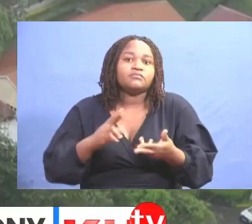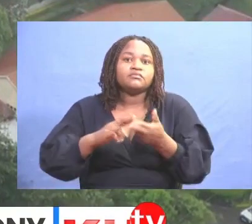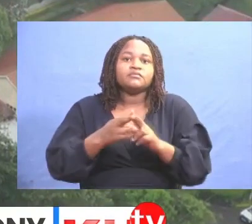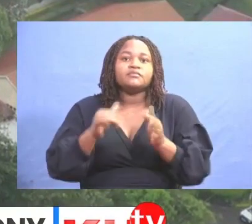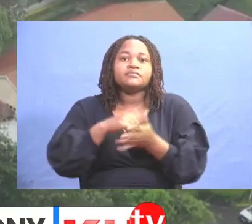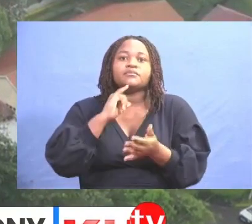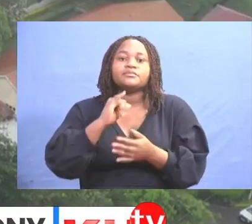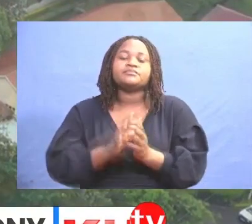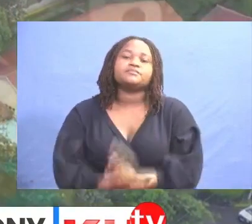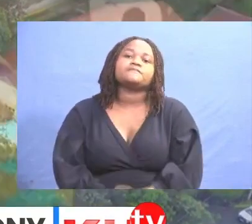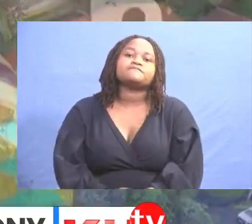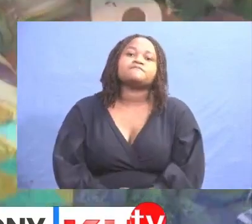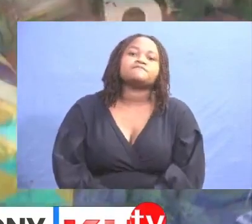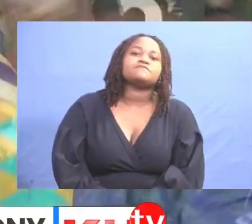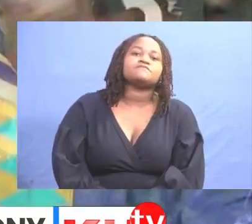how relevant you think it is.